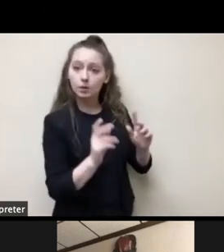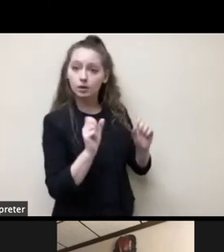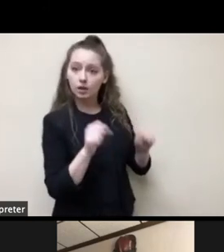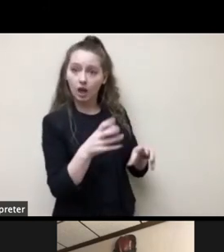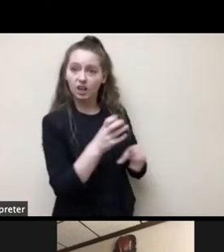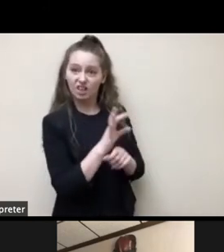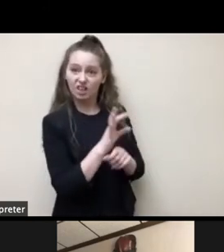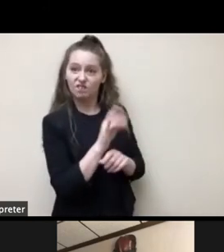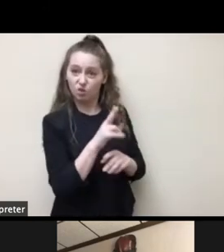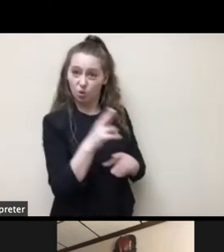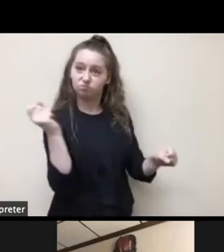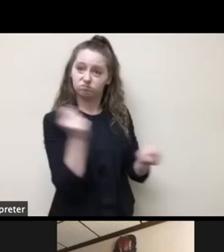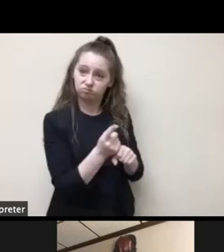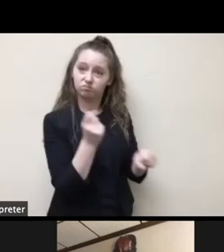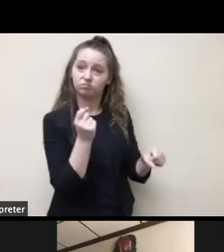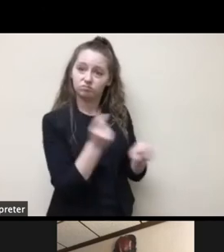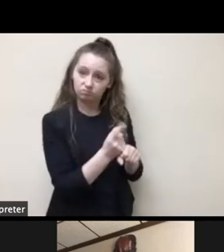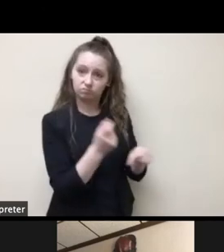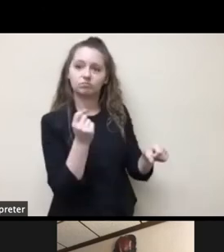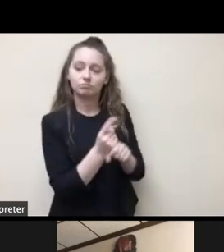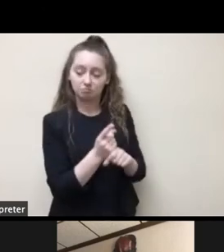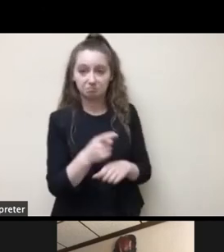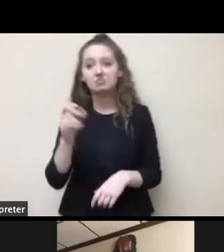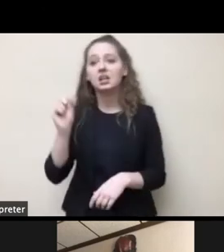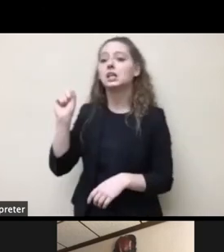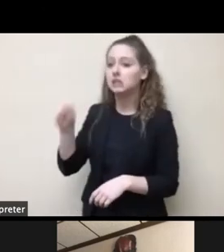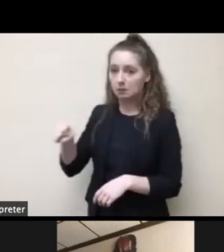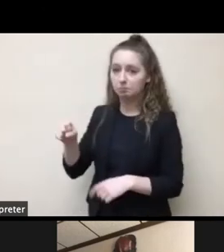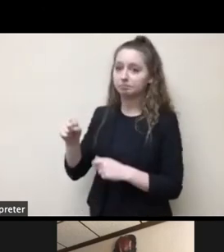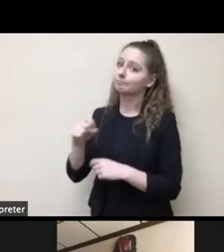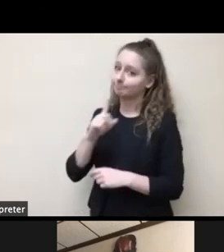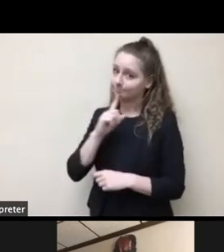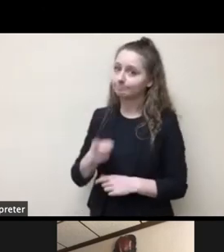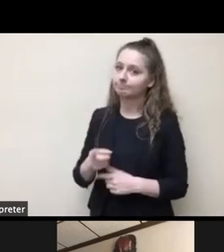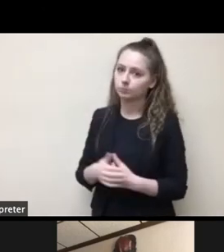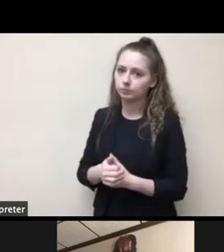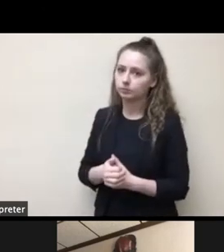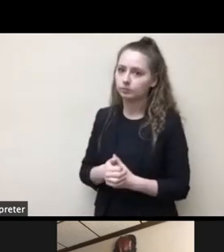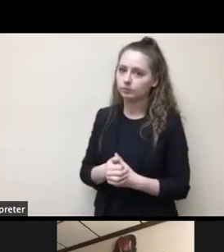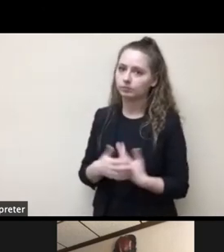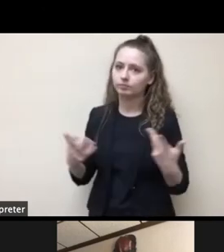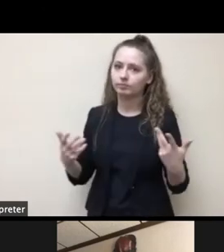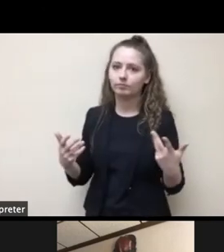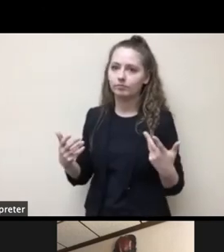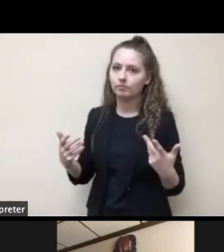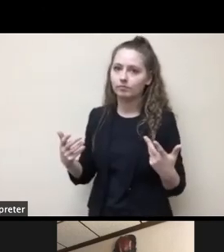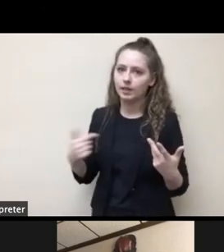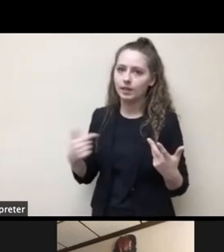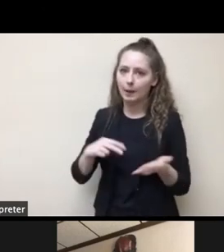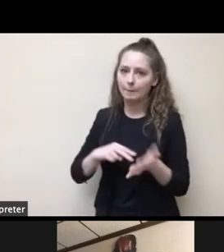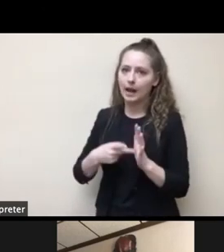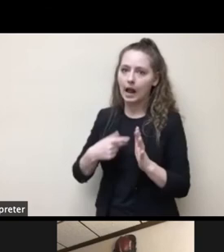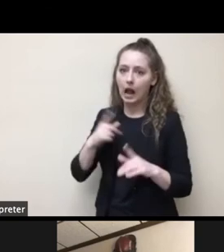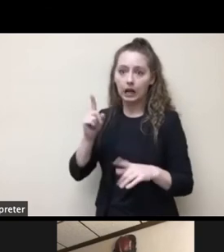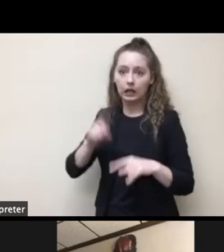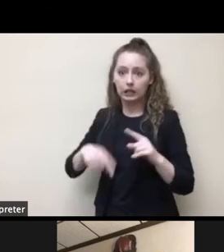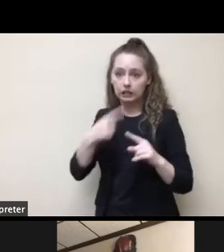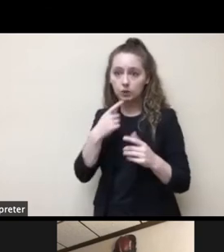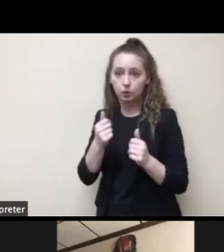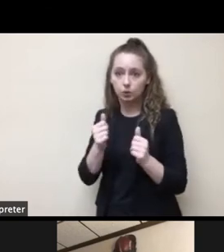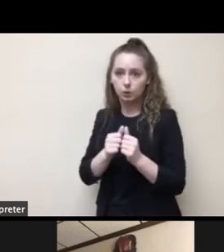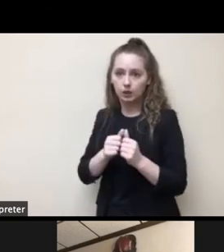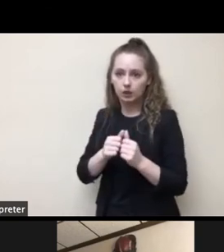saying. Yeah, absolutely. Absolutely. Okay. And I suspect, and you know, I can't tell you this with confidence, but I suspect if the